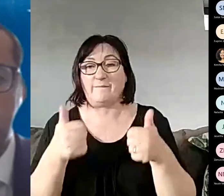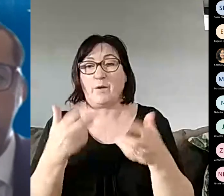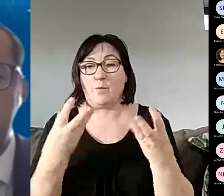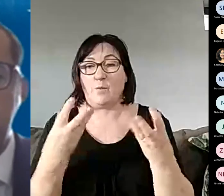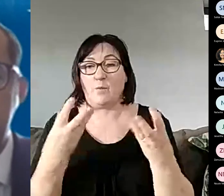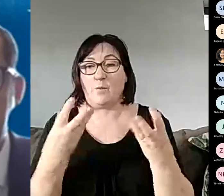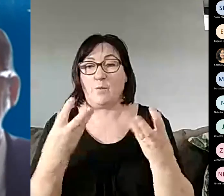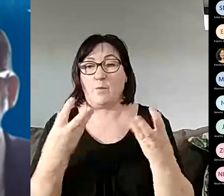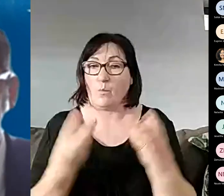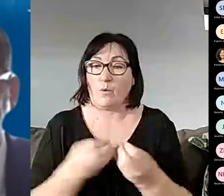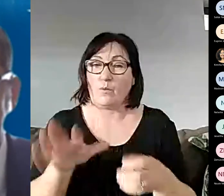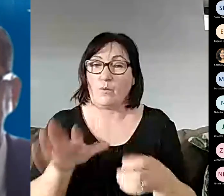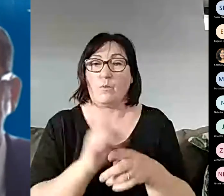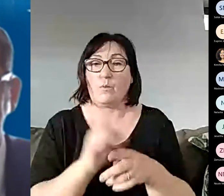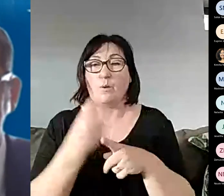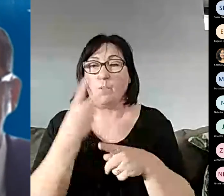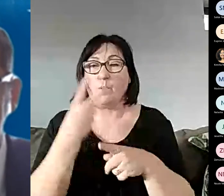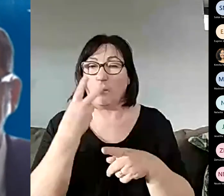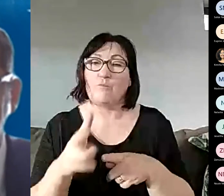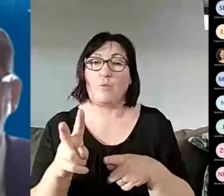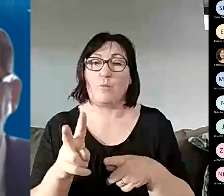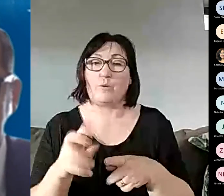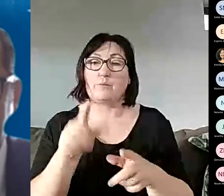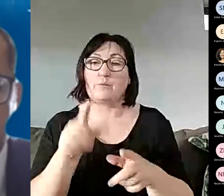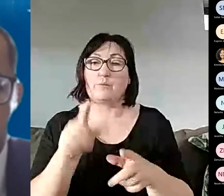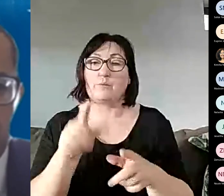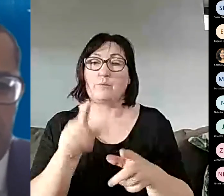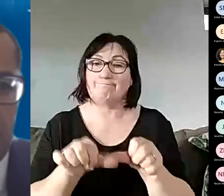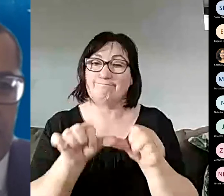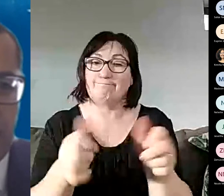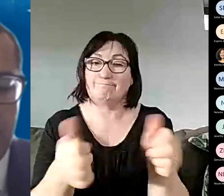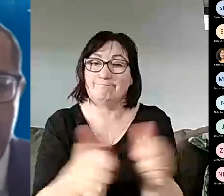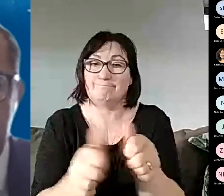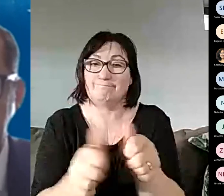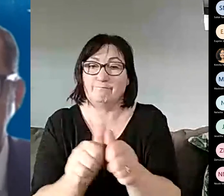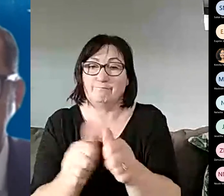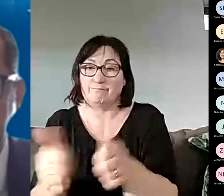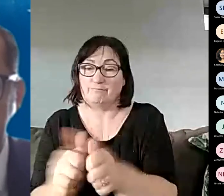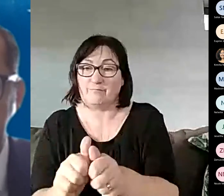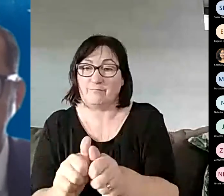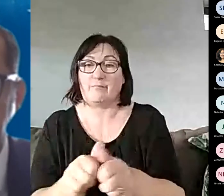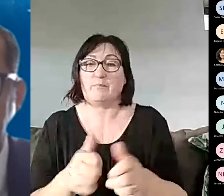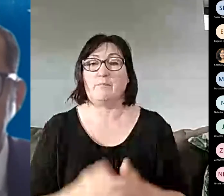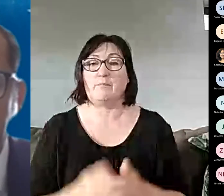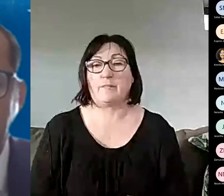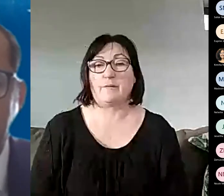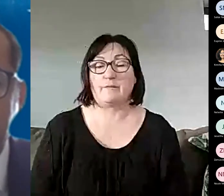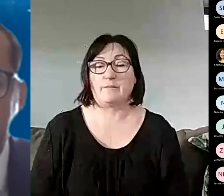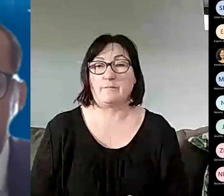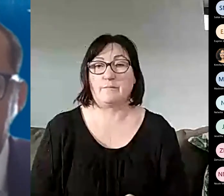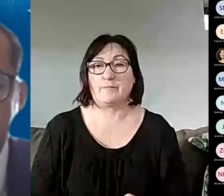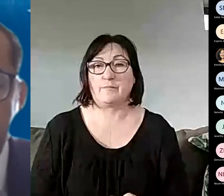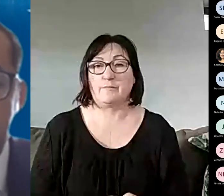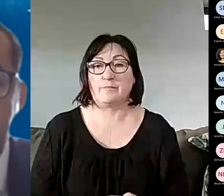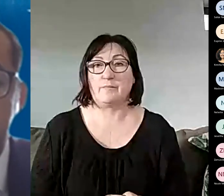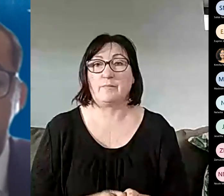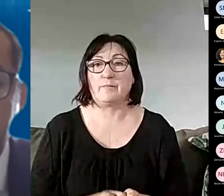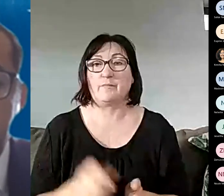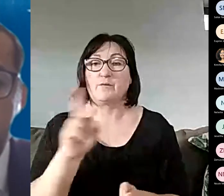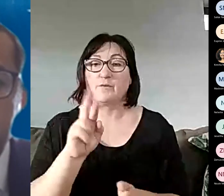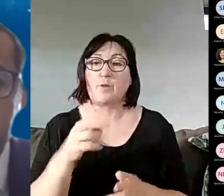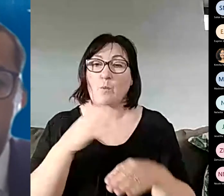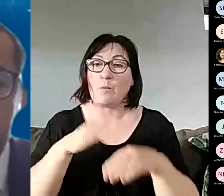look forward to the continued partnership. And as was mentioned earlier by Rashid, there will be more webinars of this